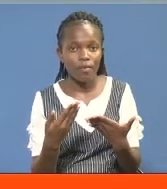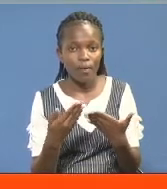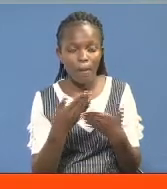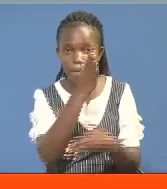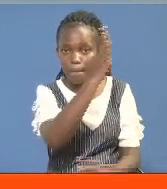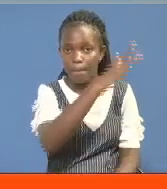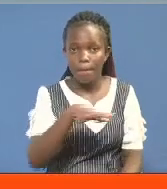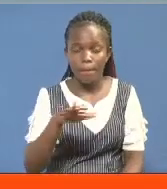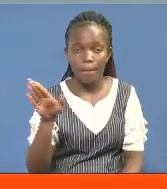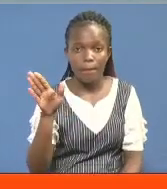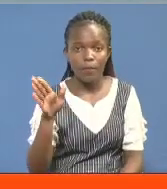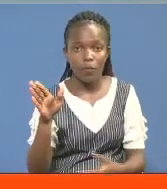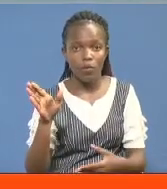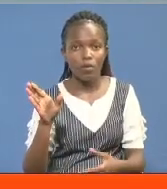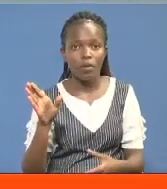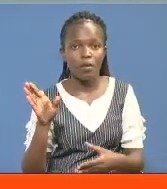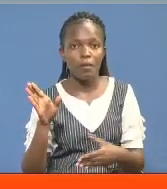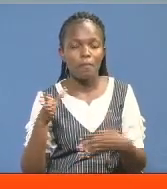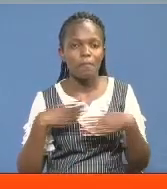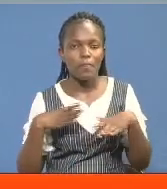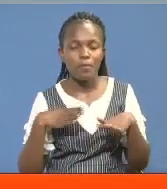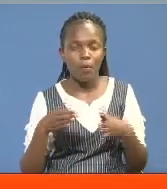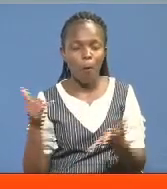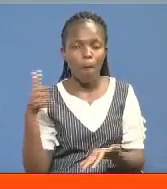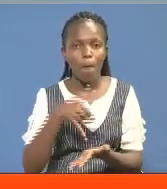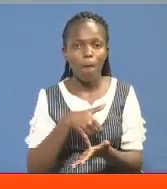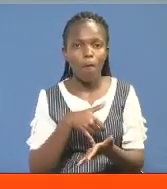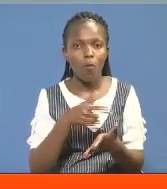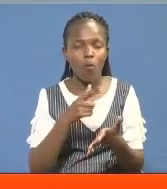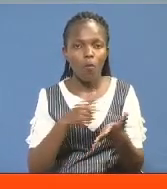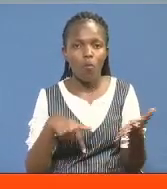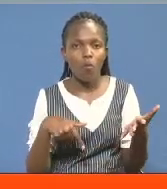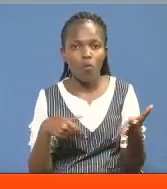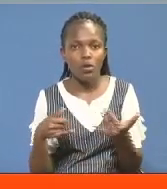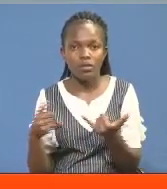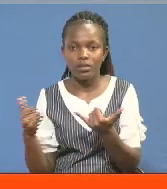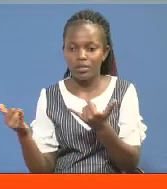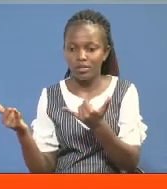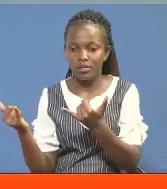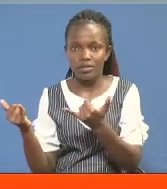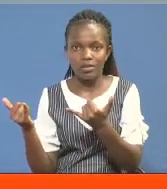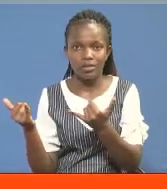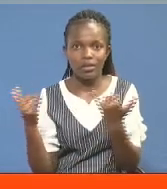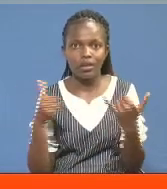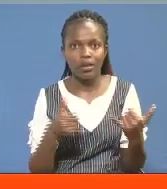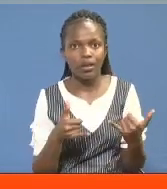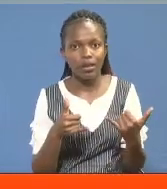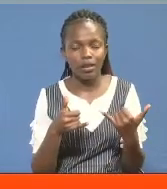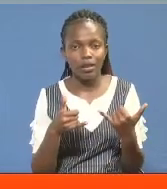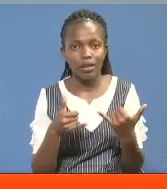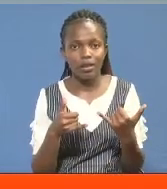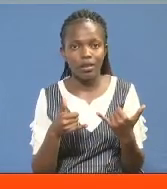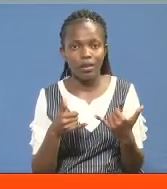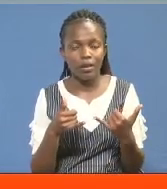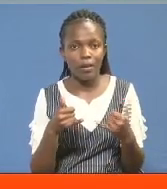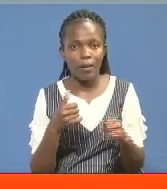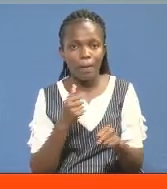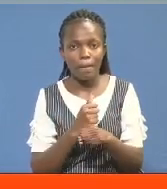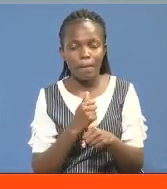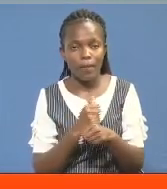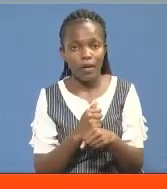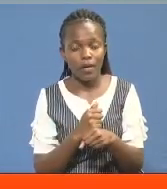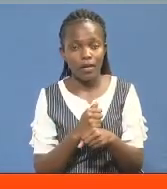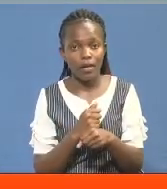paramount citizen participation. Therefore, what are some of the innovative ways that can be done to make this process, to